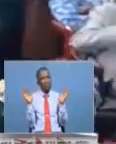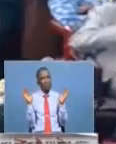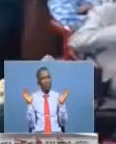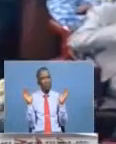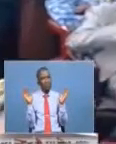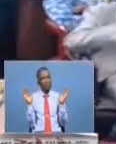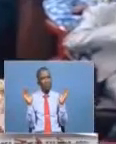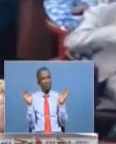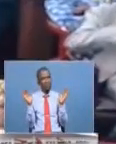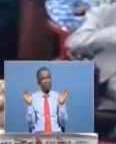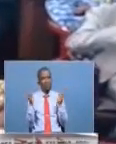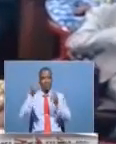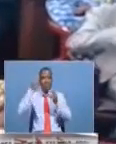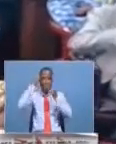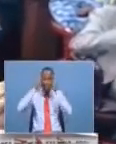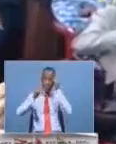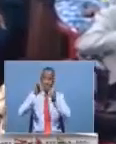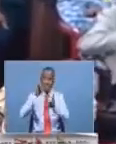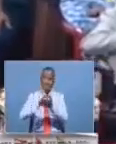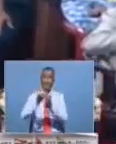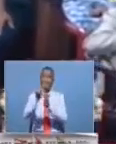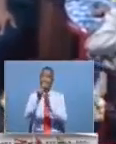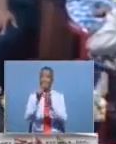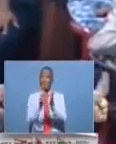under the terms of that order, if